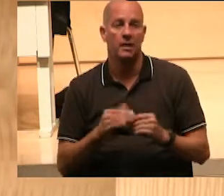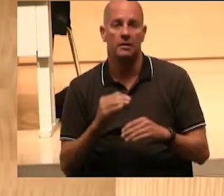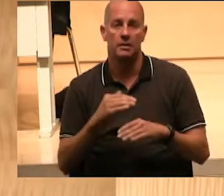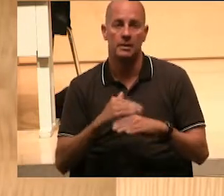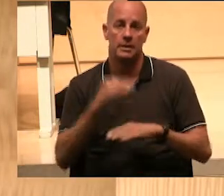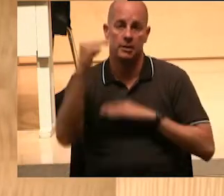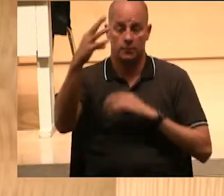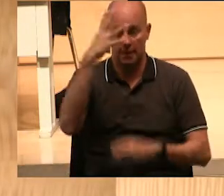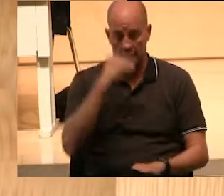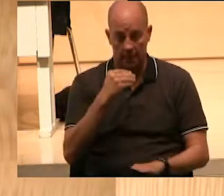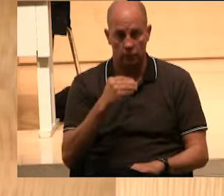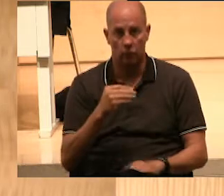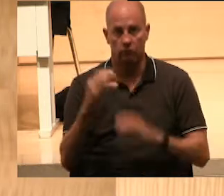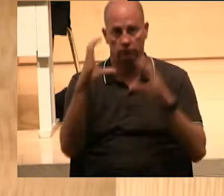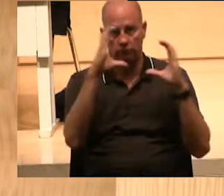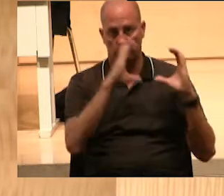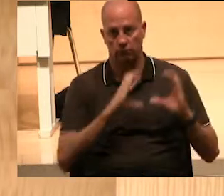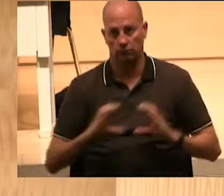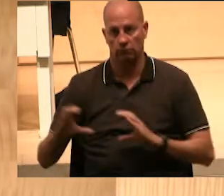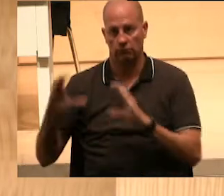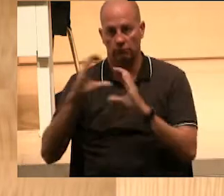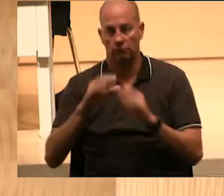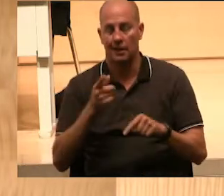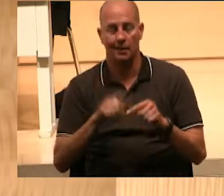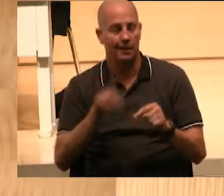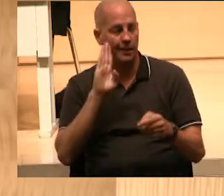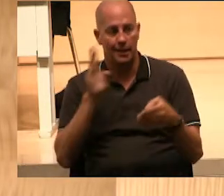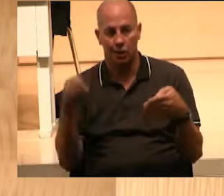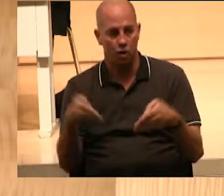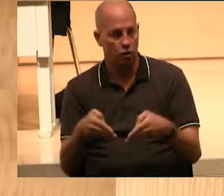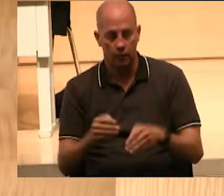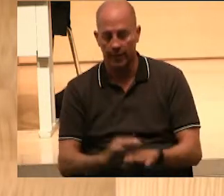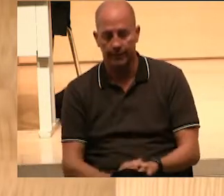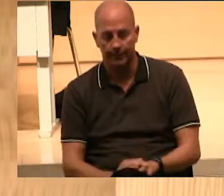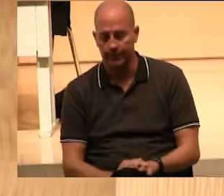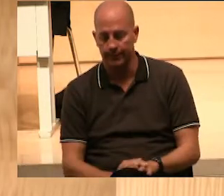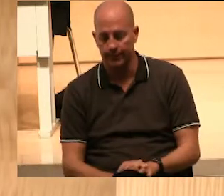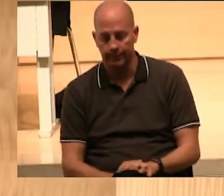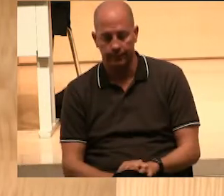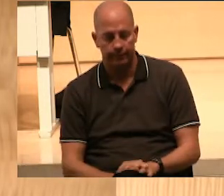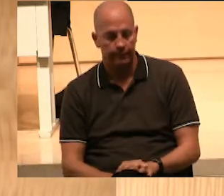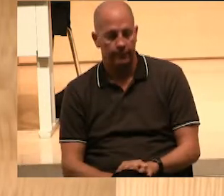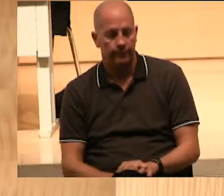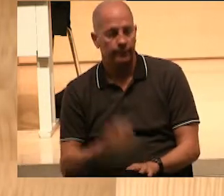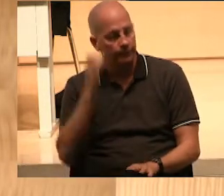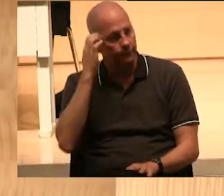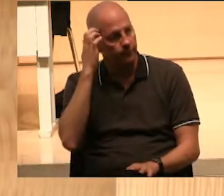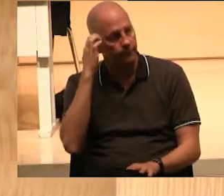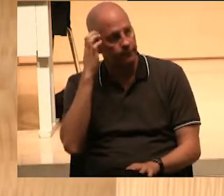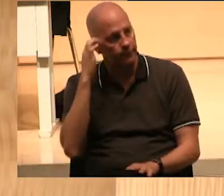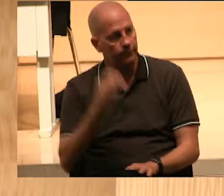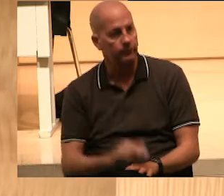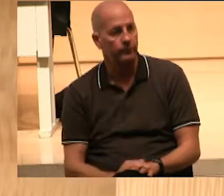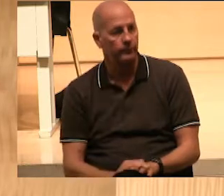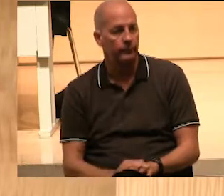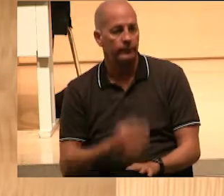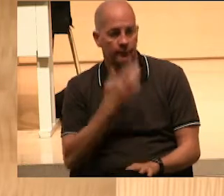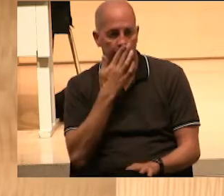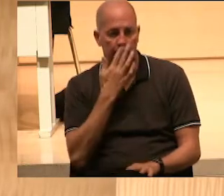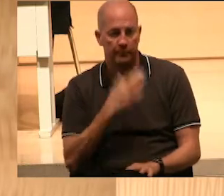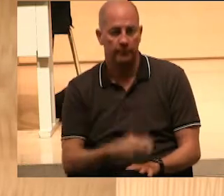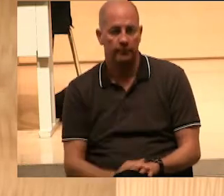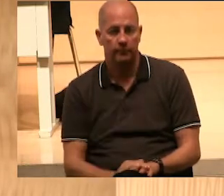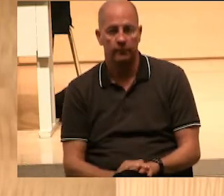sleeping. There's a decreased ability to concentrate or indecisiveness. There's either a sped up kind